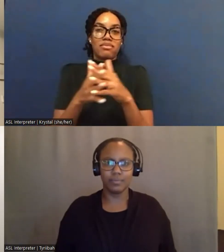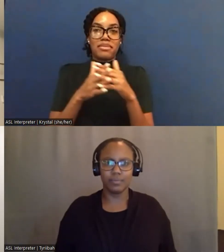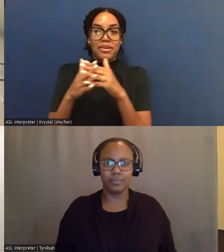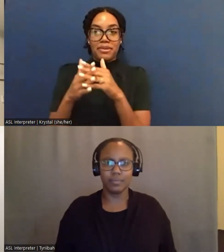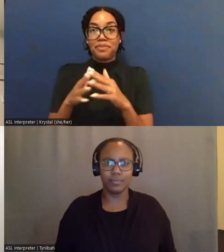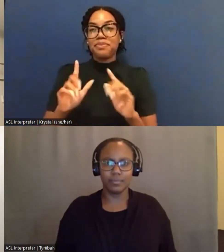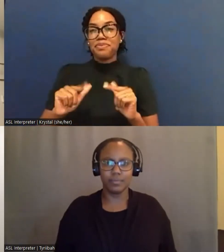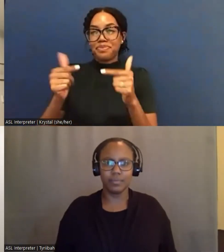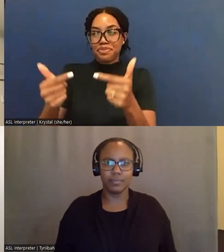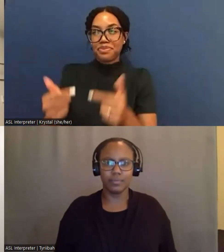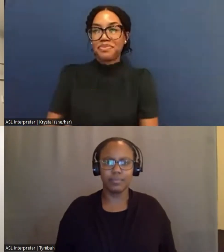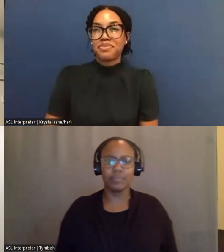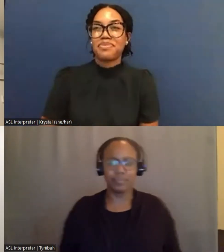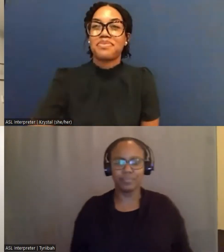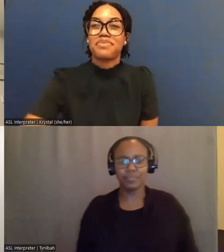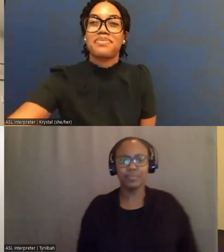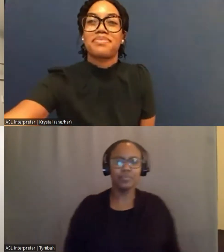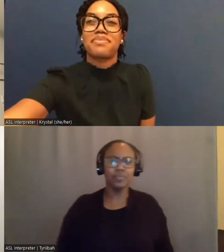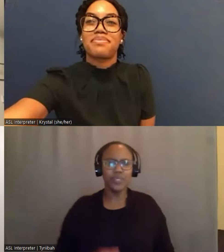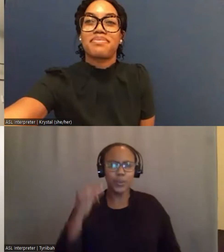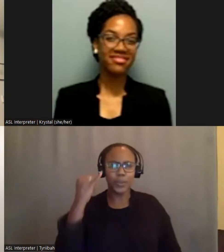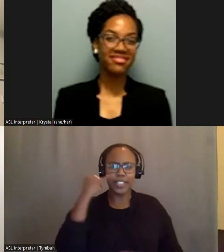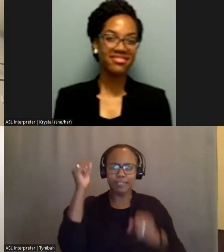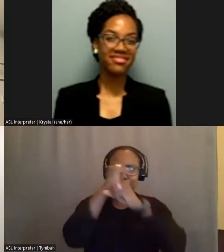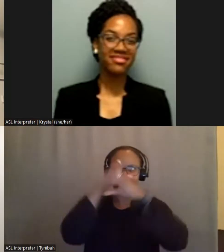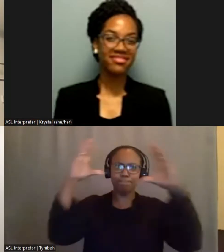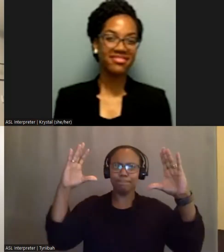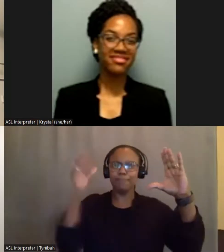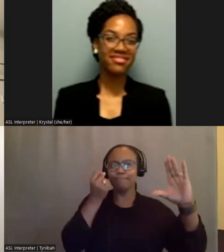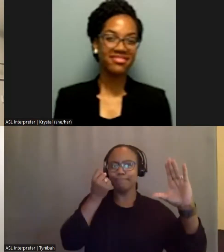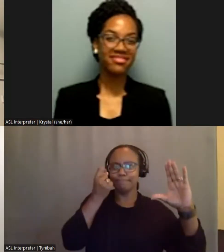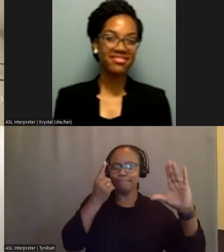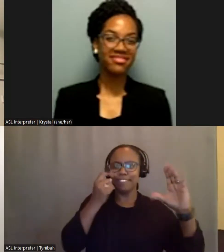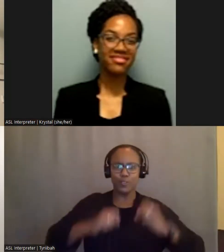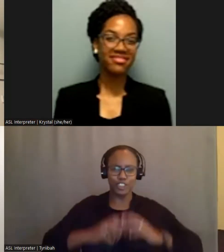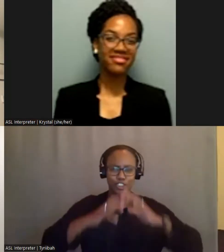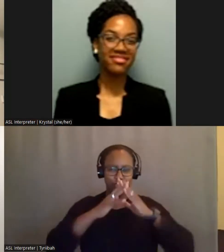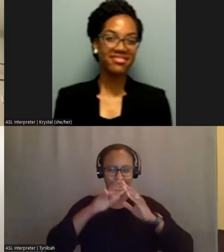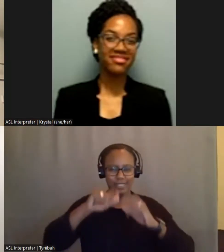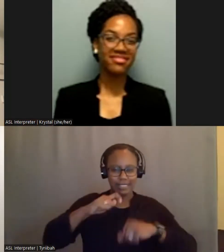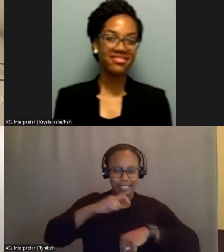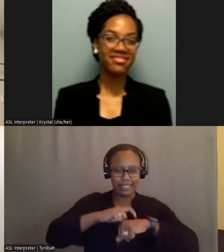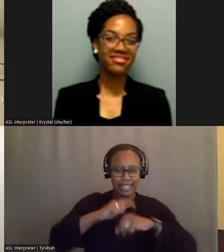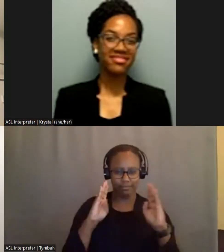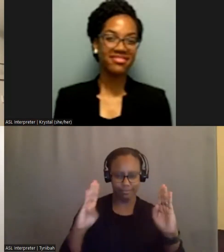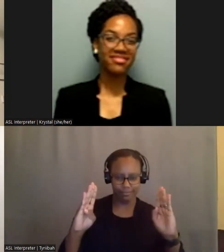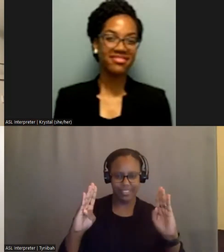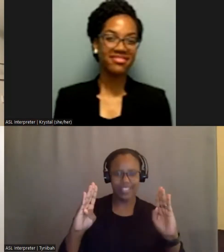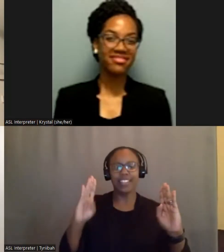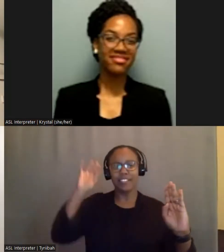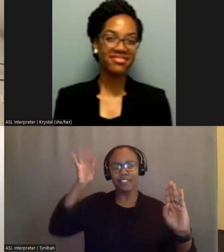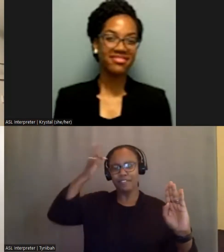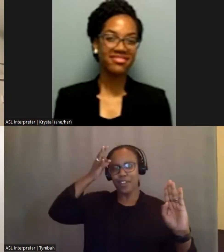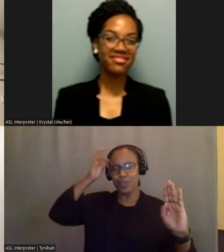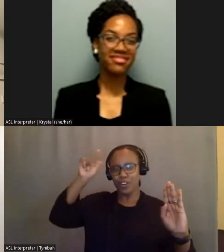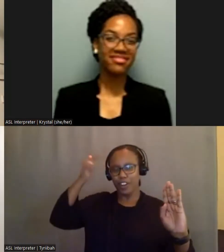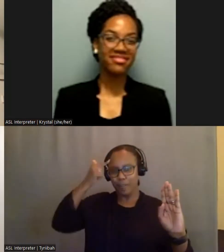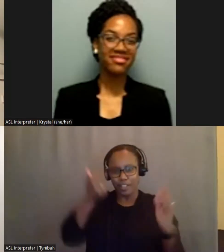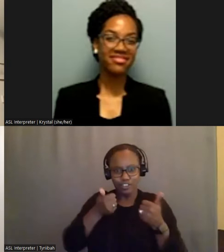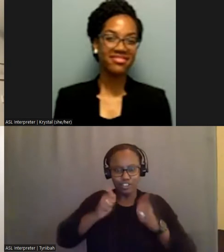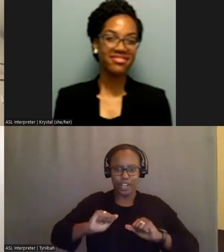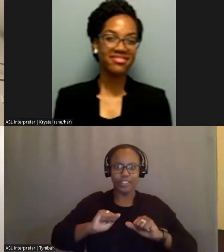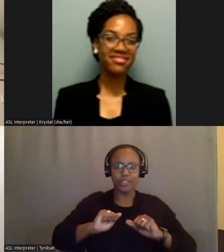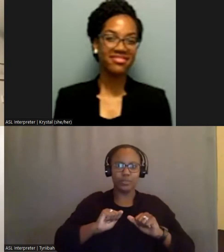very broadly as a time period in which the federal government is attempting to rebuild physically, like infrastructure, building